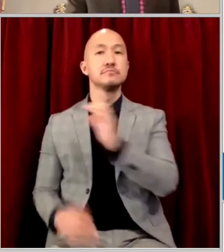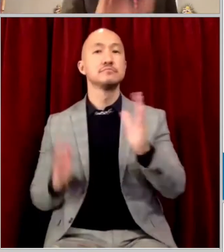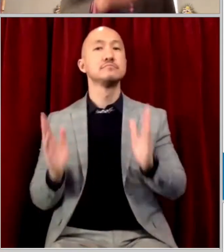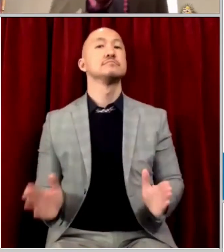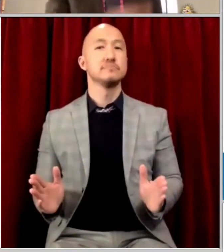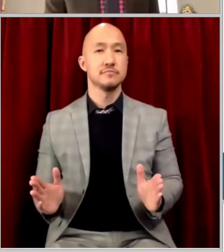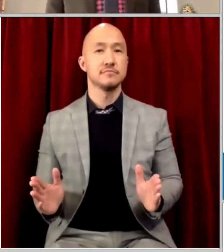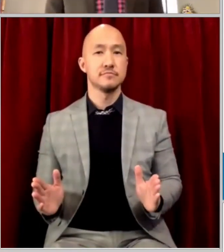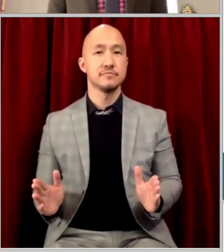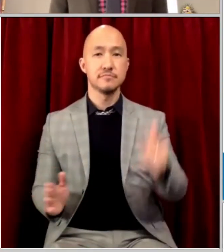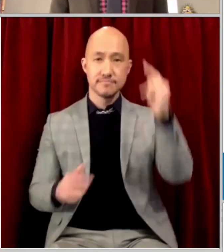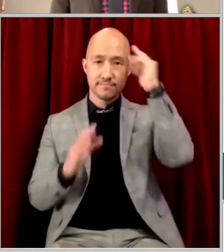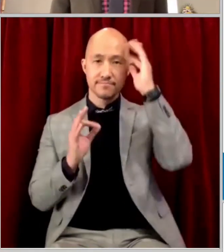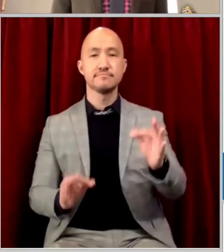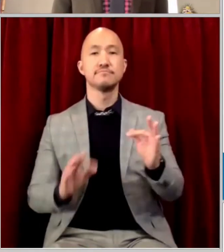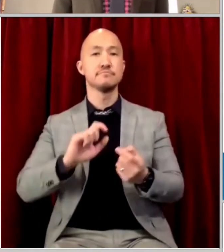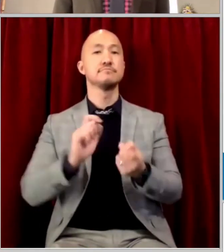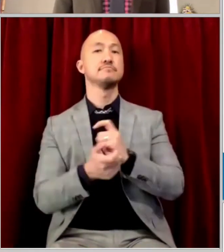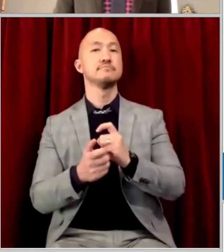God in you. And I'm sorry.